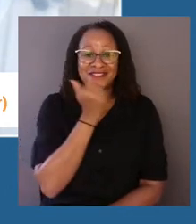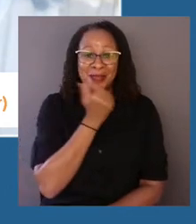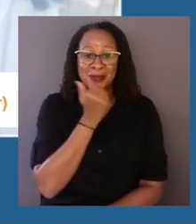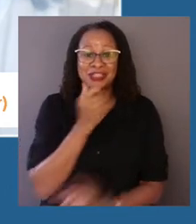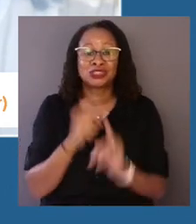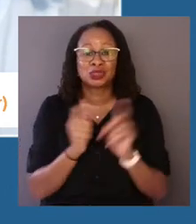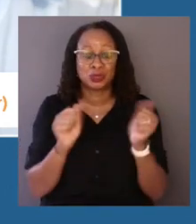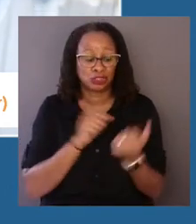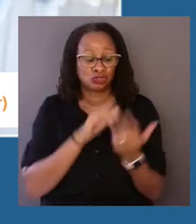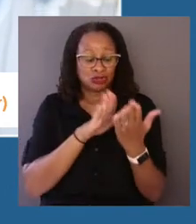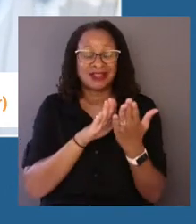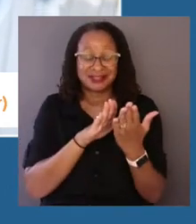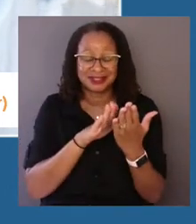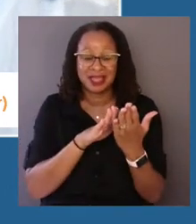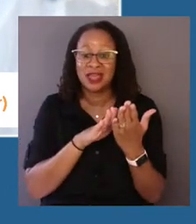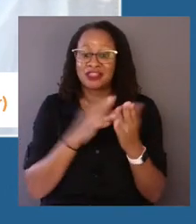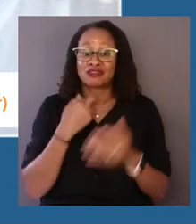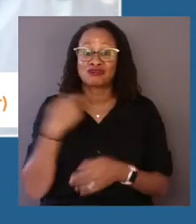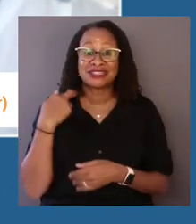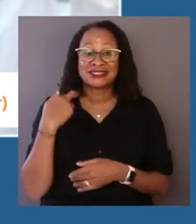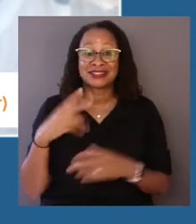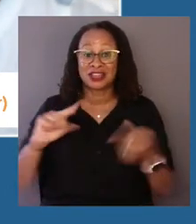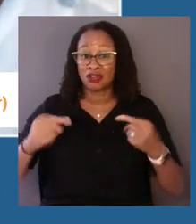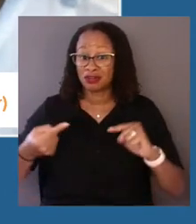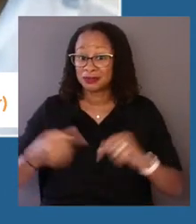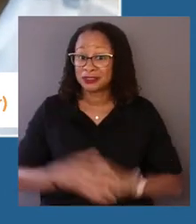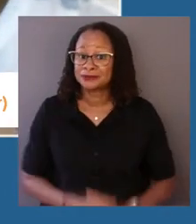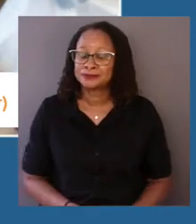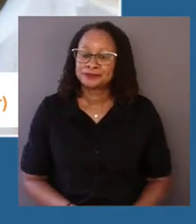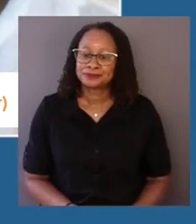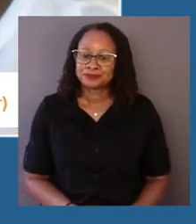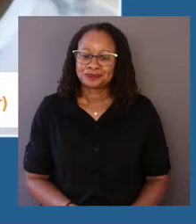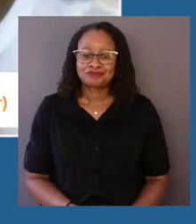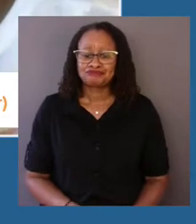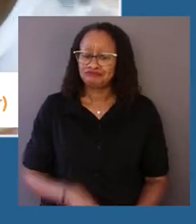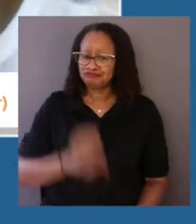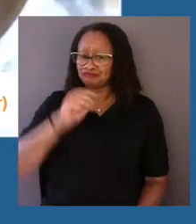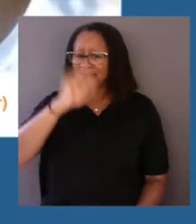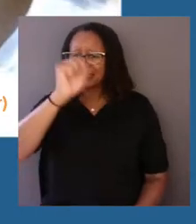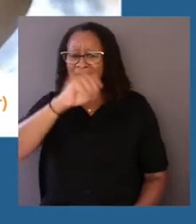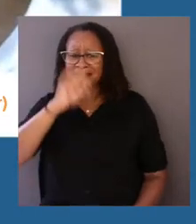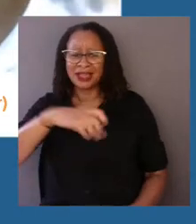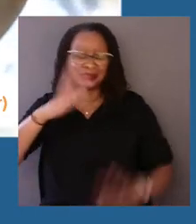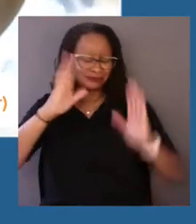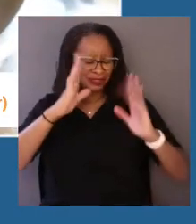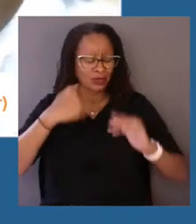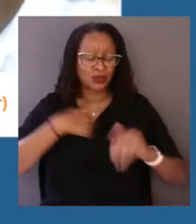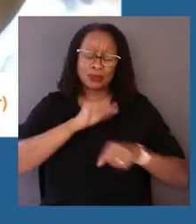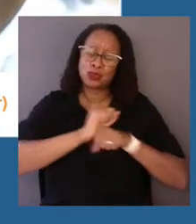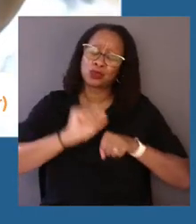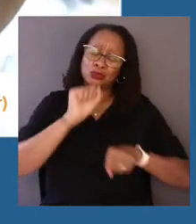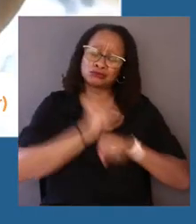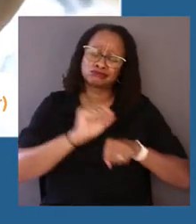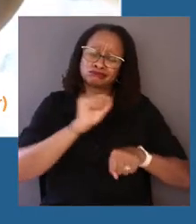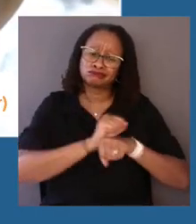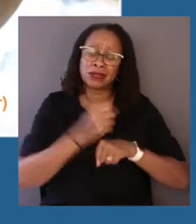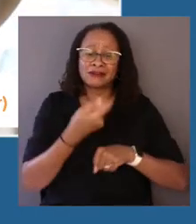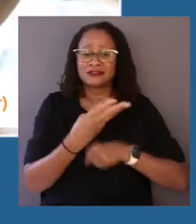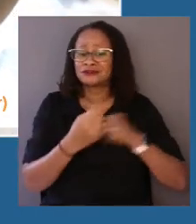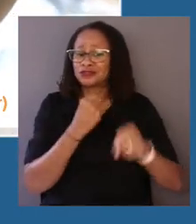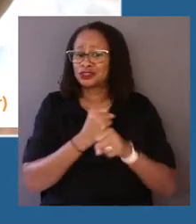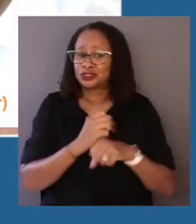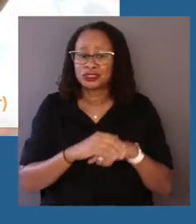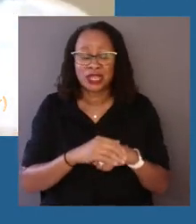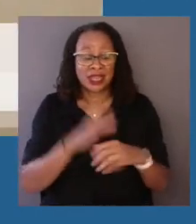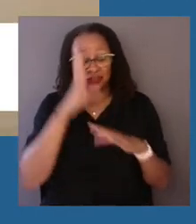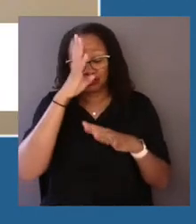and harms? Yeah. Listen, we have been working for years to create new policies to fight climate